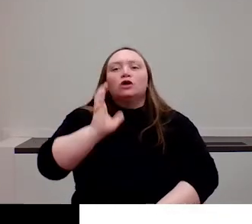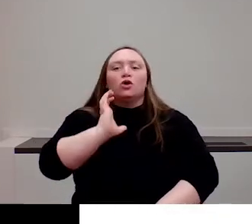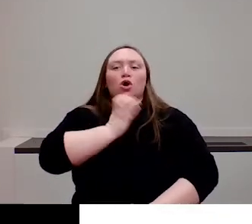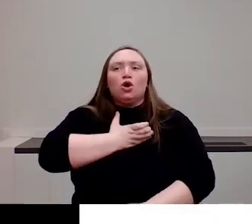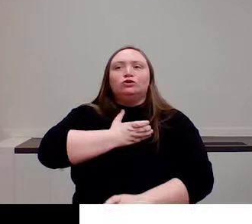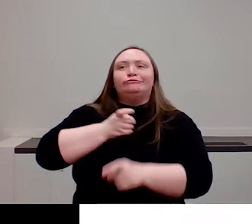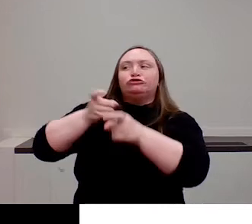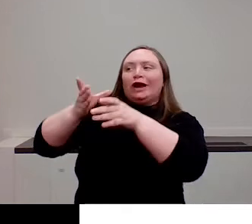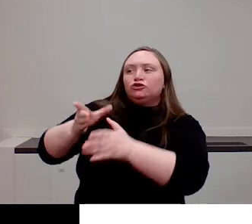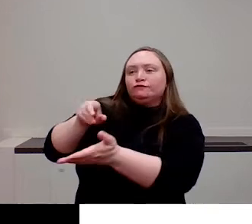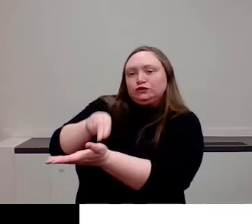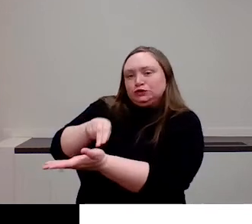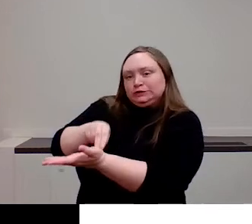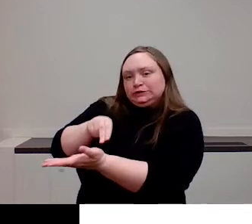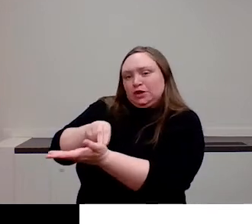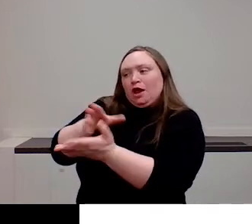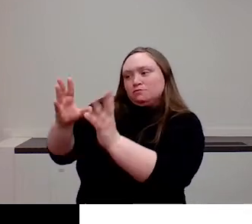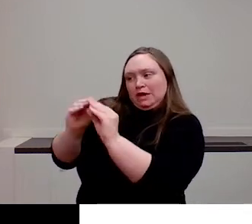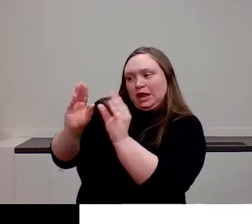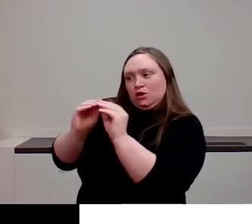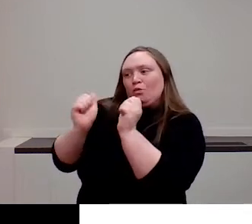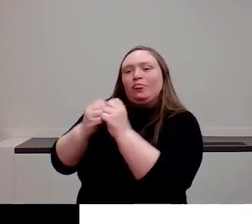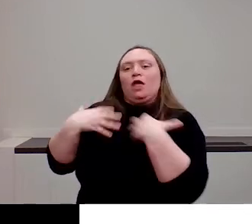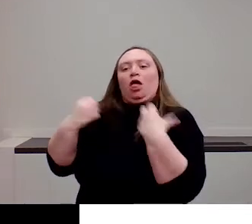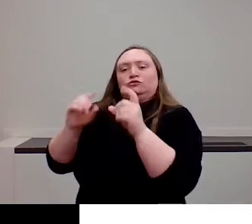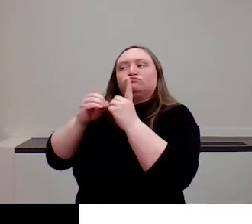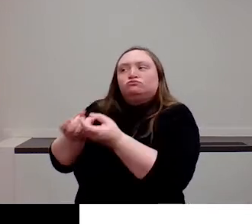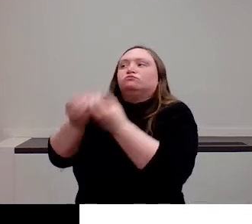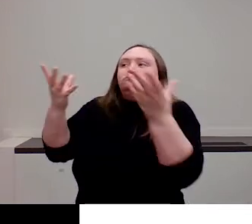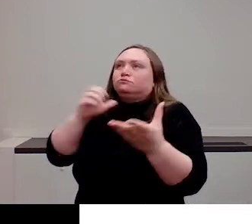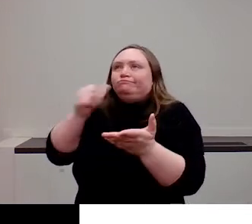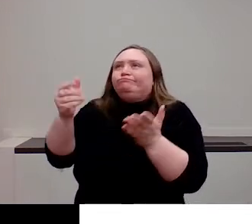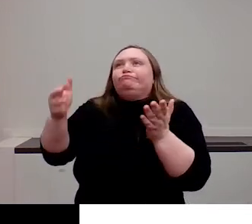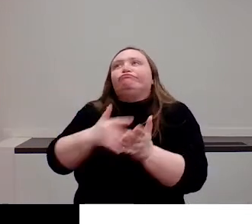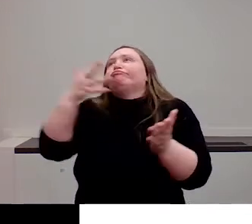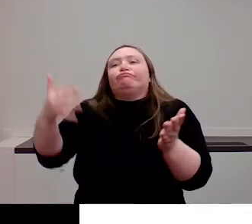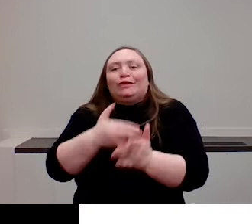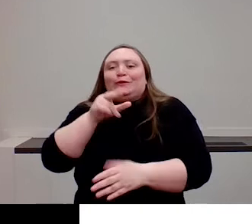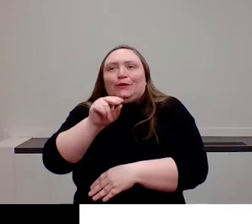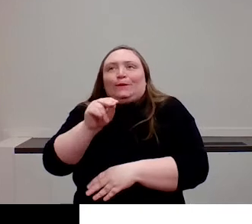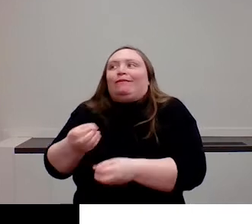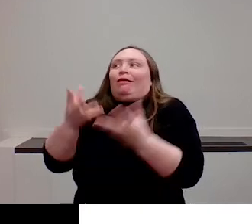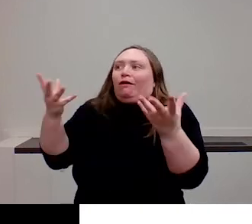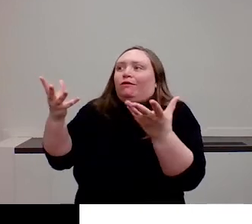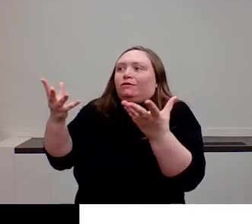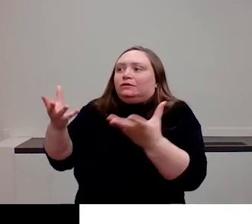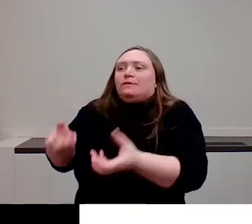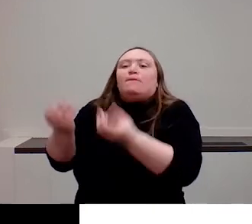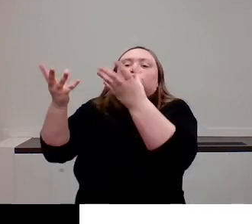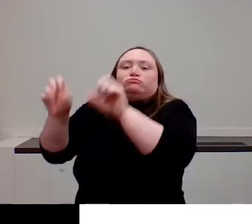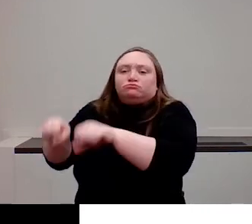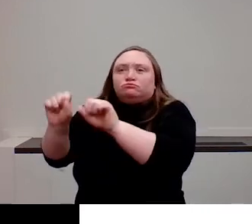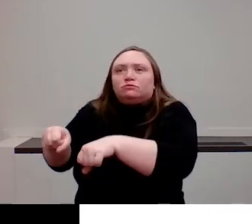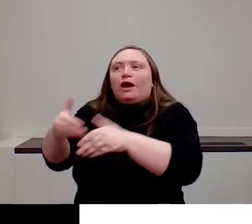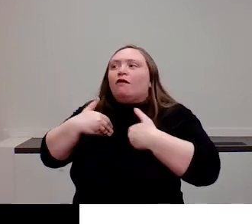of nursing meets with the health department a lot, not just occasionally, but as much as possible. She has constant